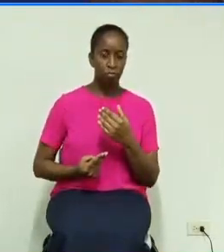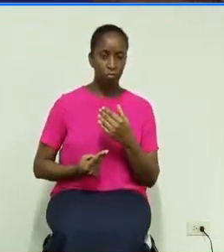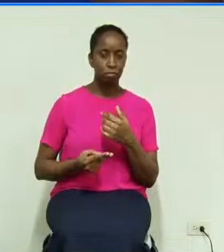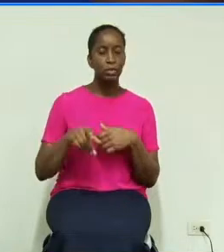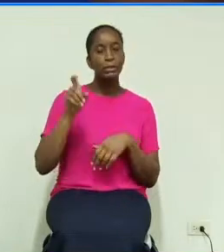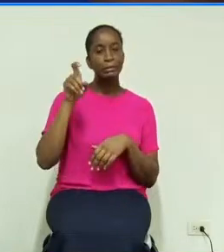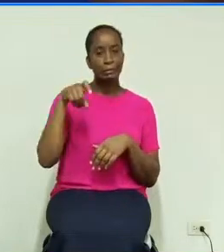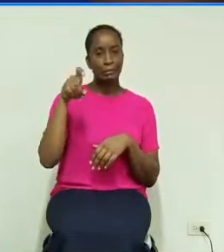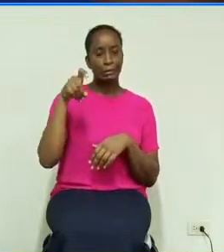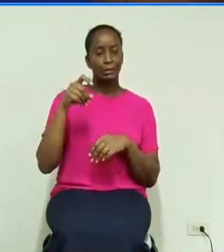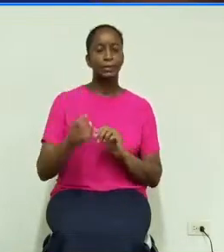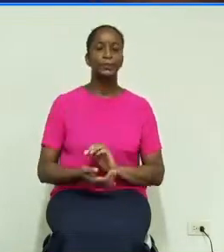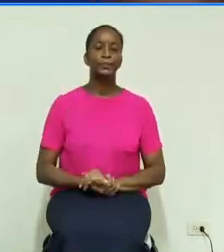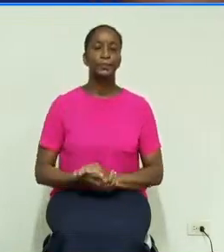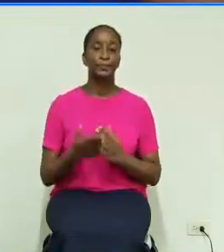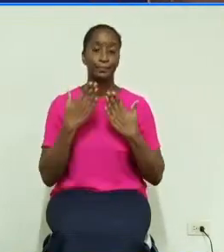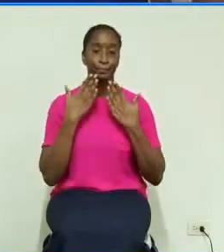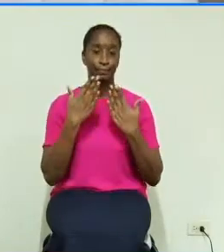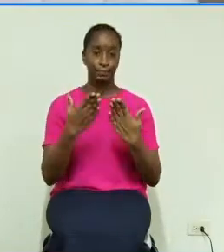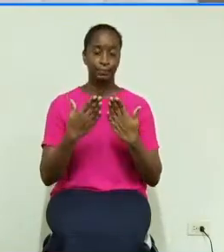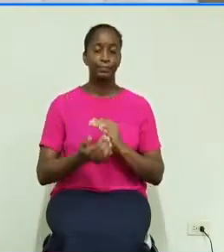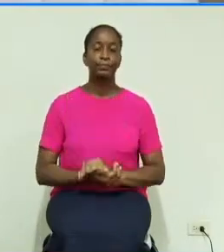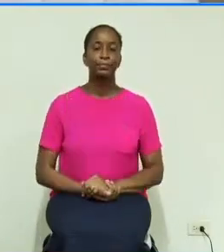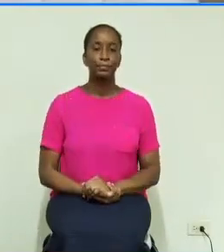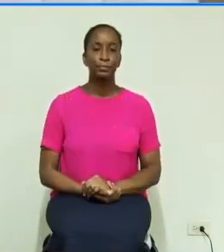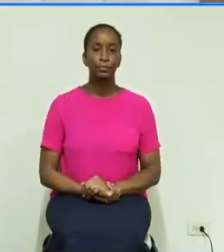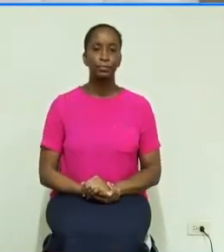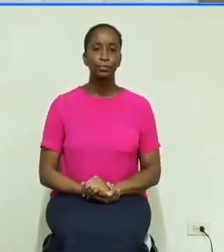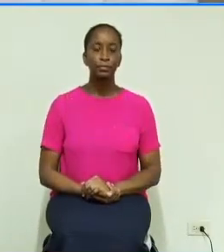but we need both. Thank you.